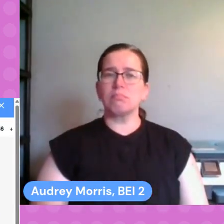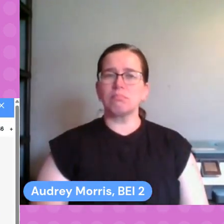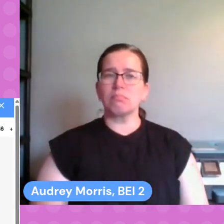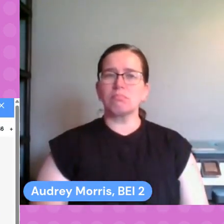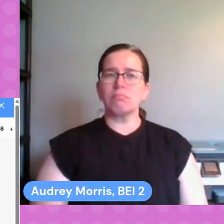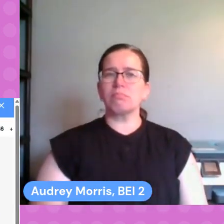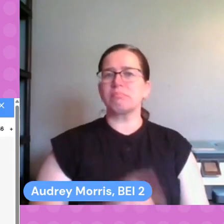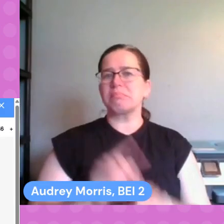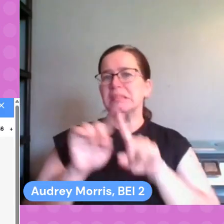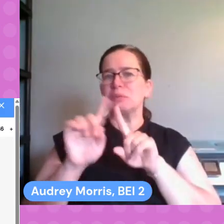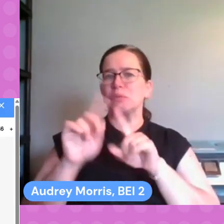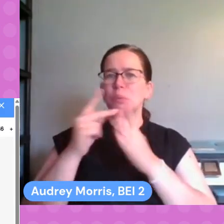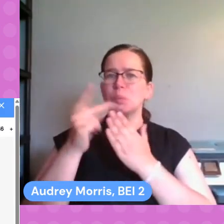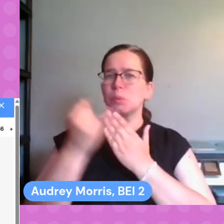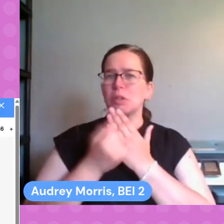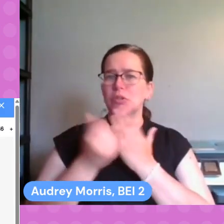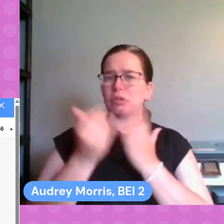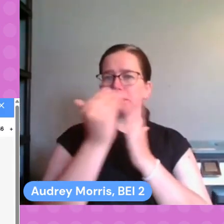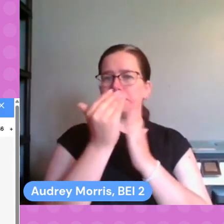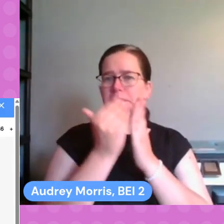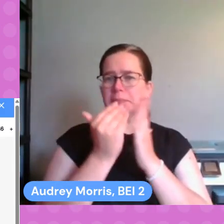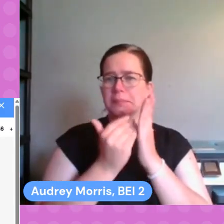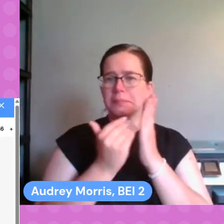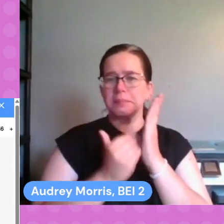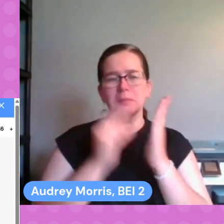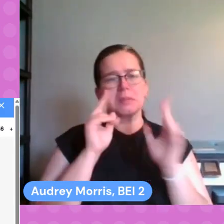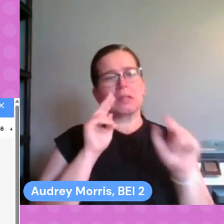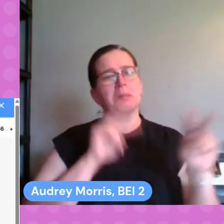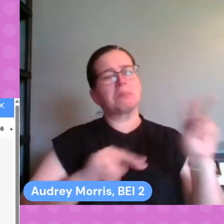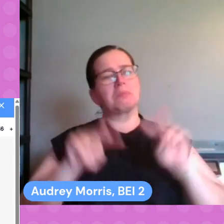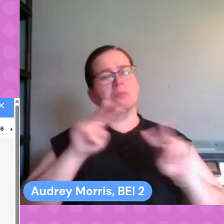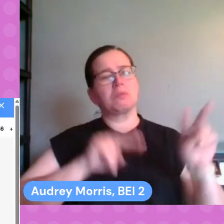of projects to look at.